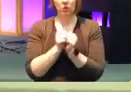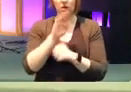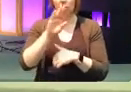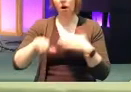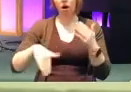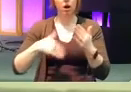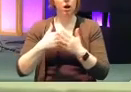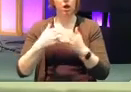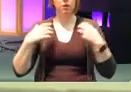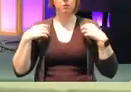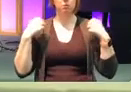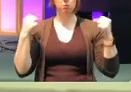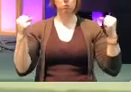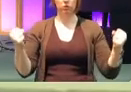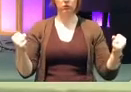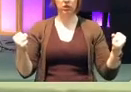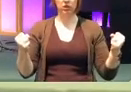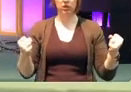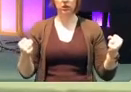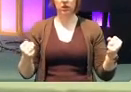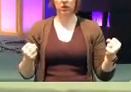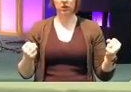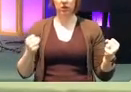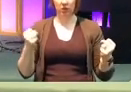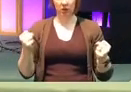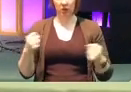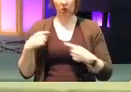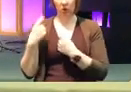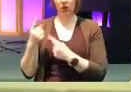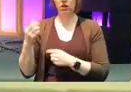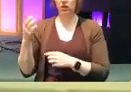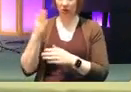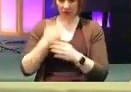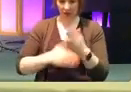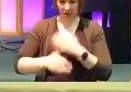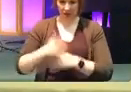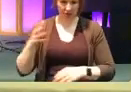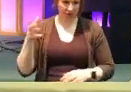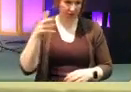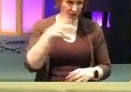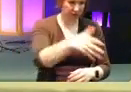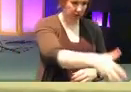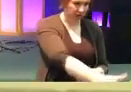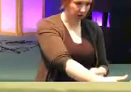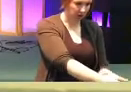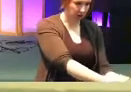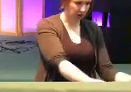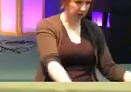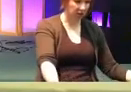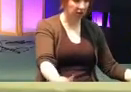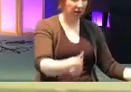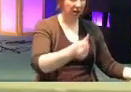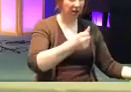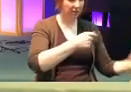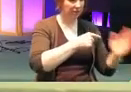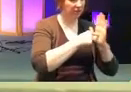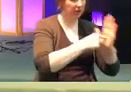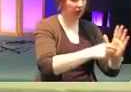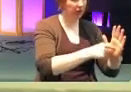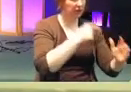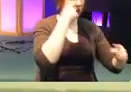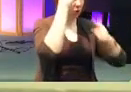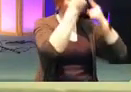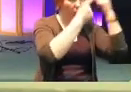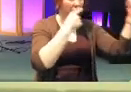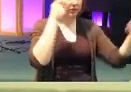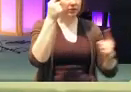boldness while you stretch out your hand to heal and signs and wonders are performed